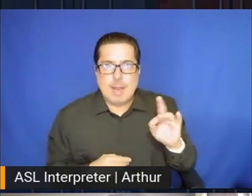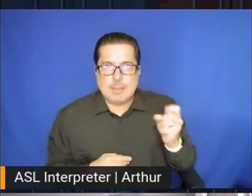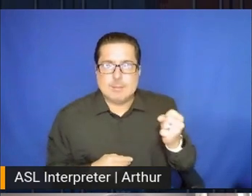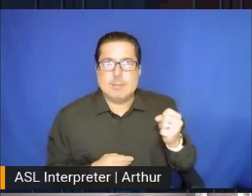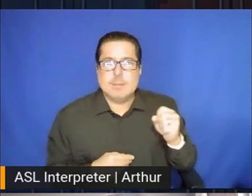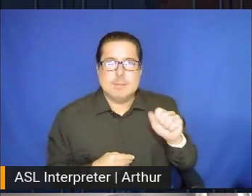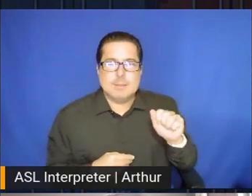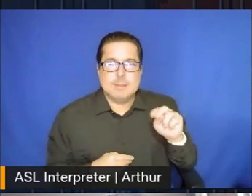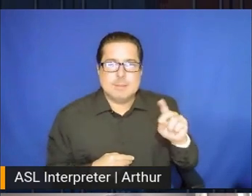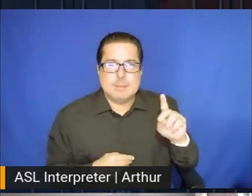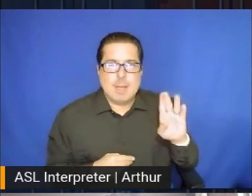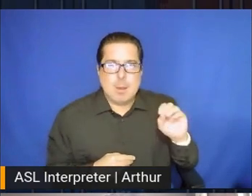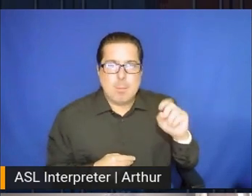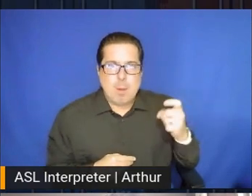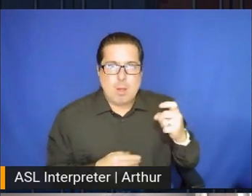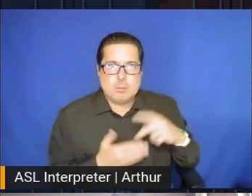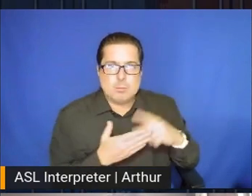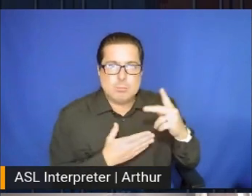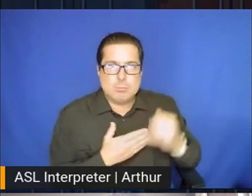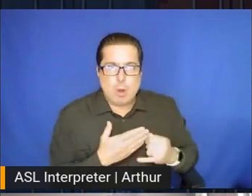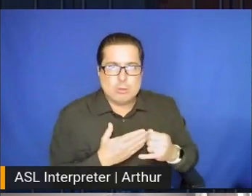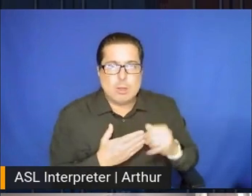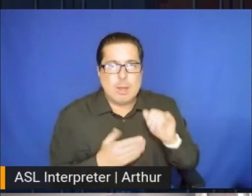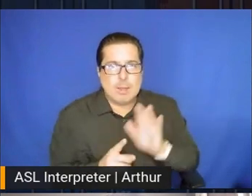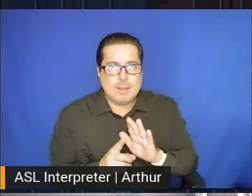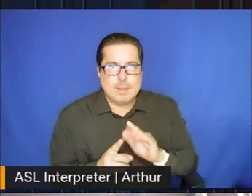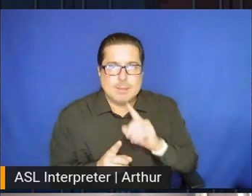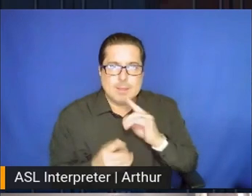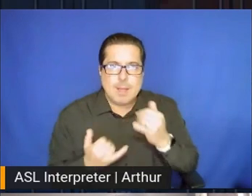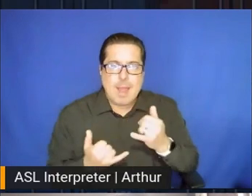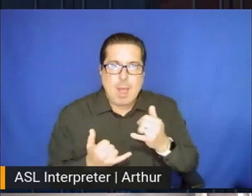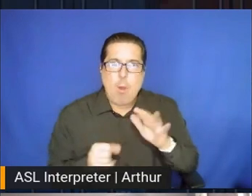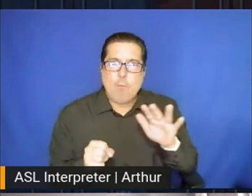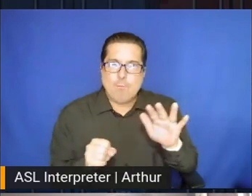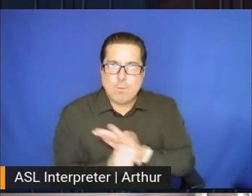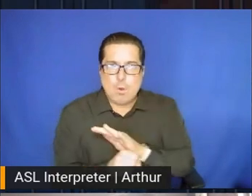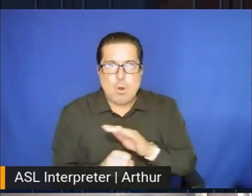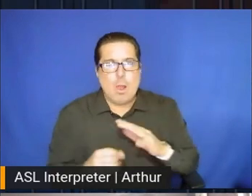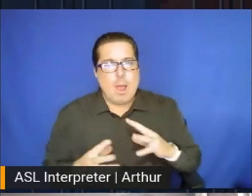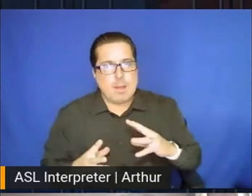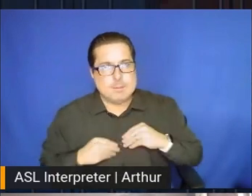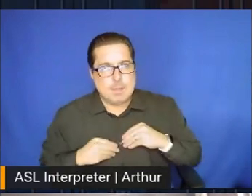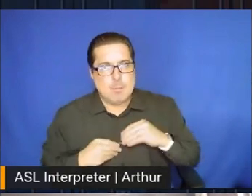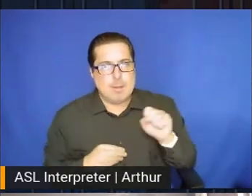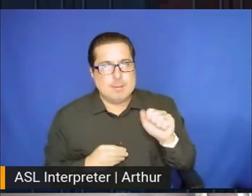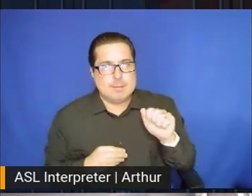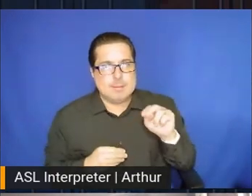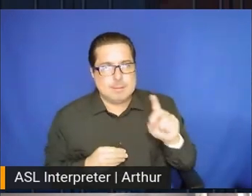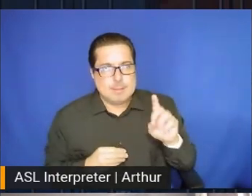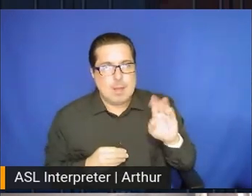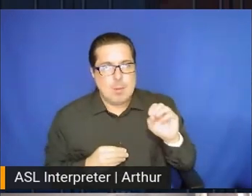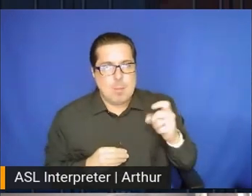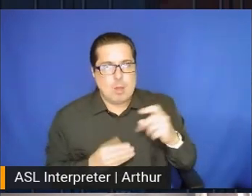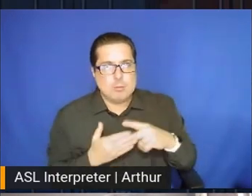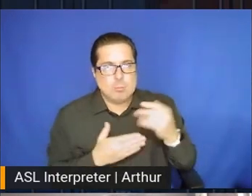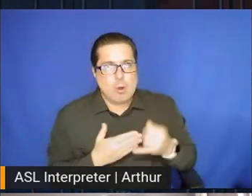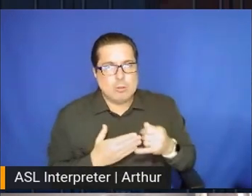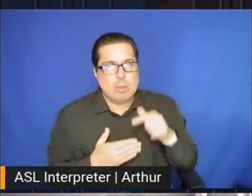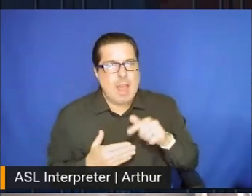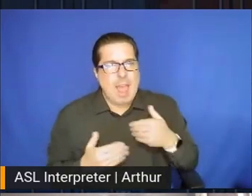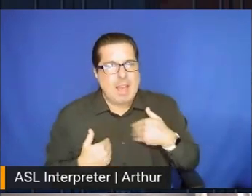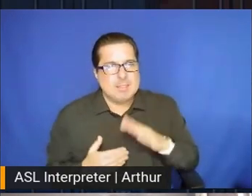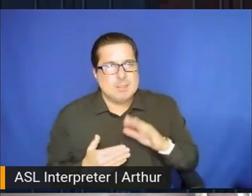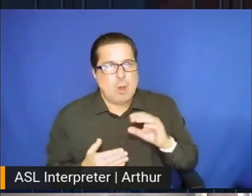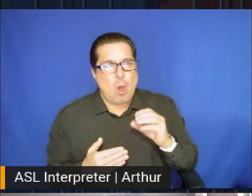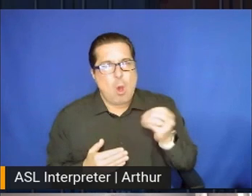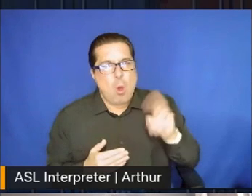So it's now a fully accepted sandbox project, and it has its own repository with